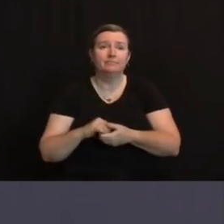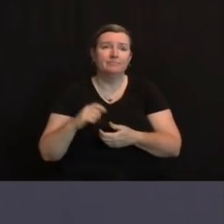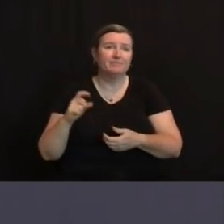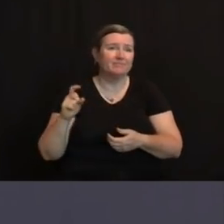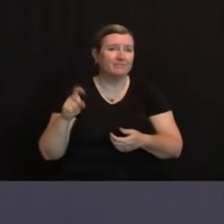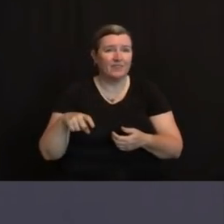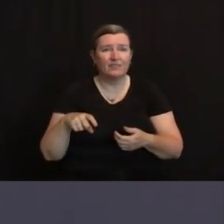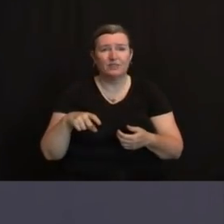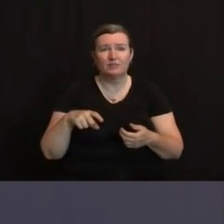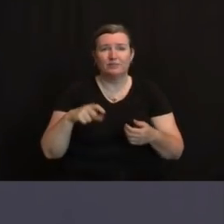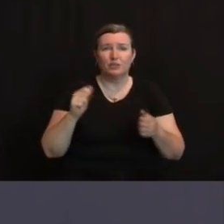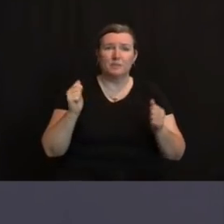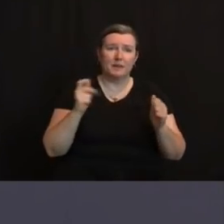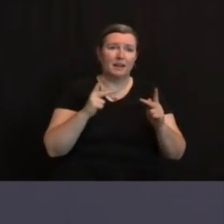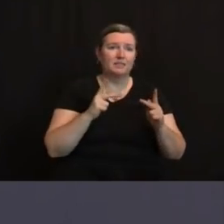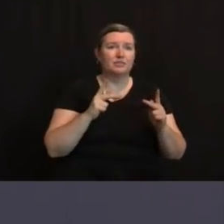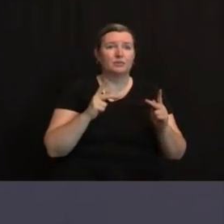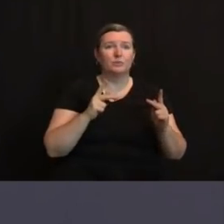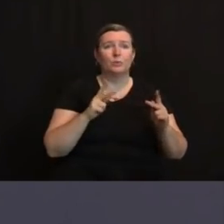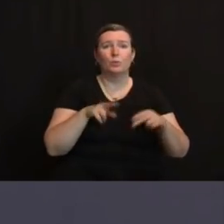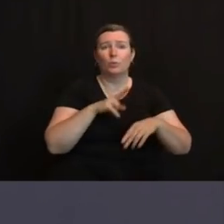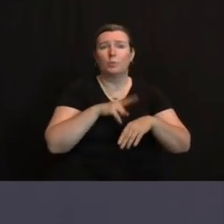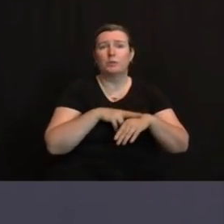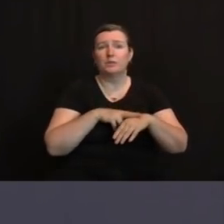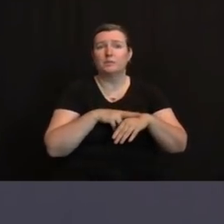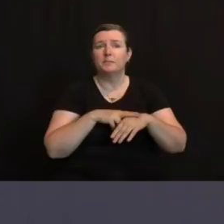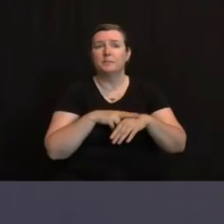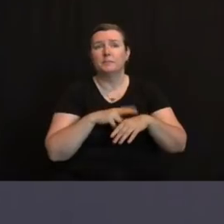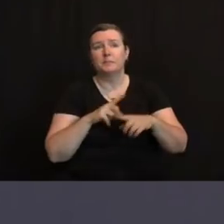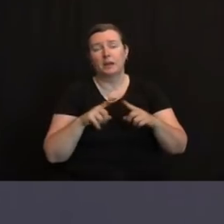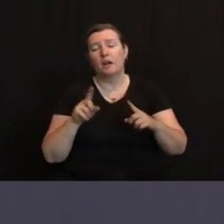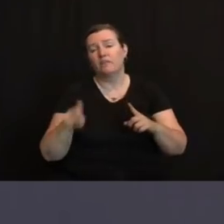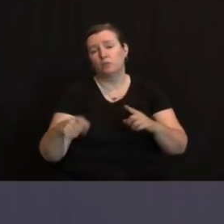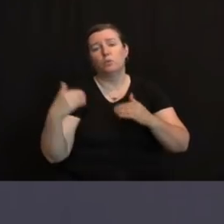feet responsibly, at the right pace,